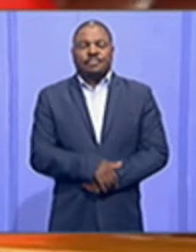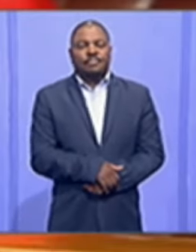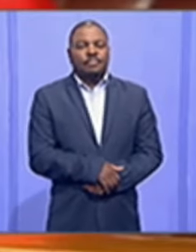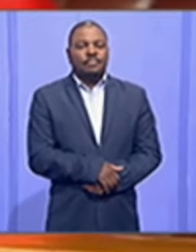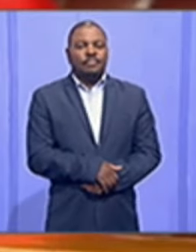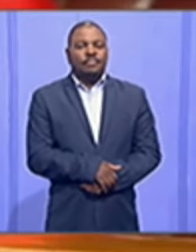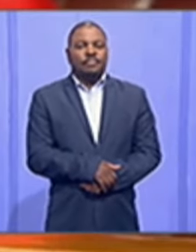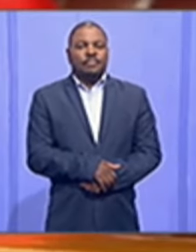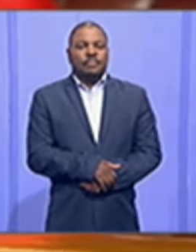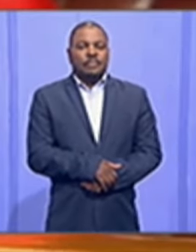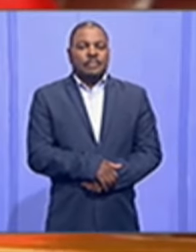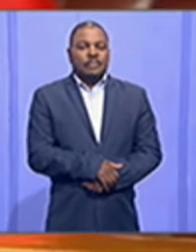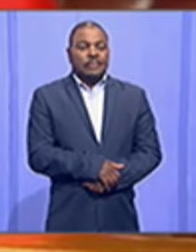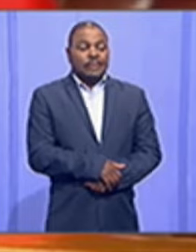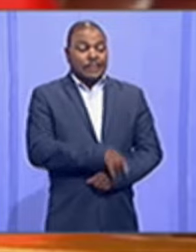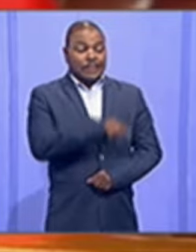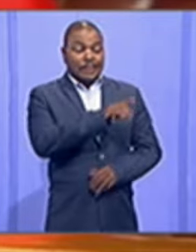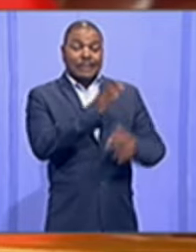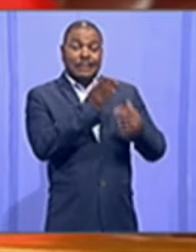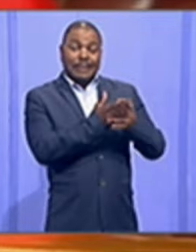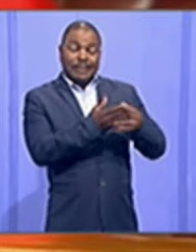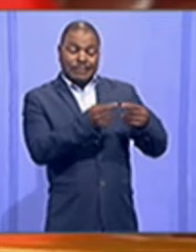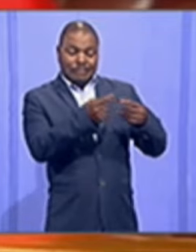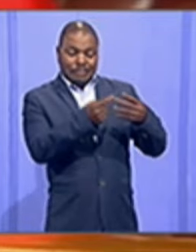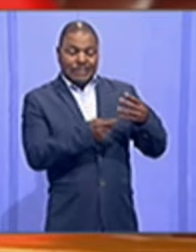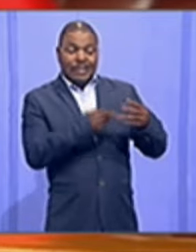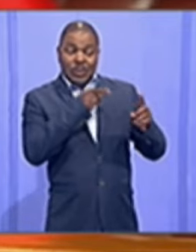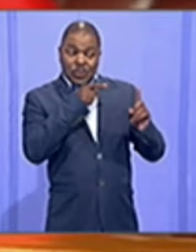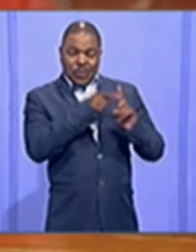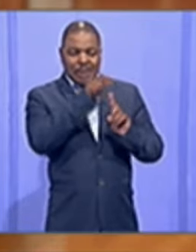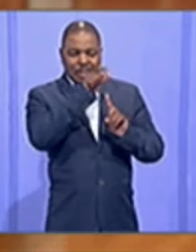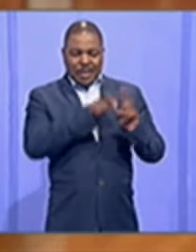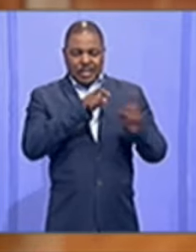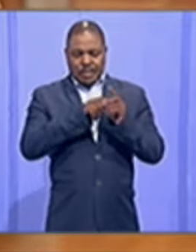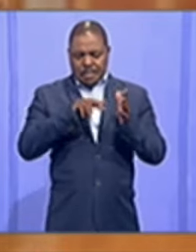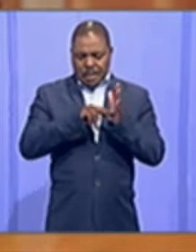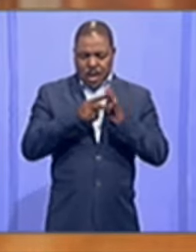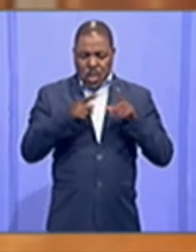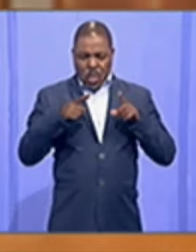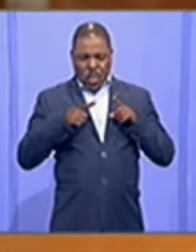The offense were premeditated.